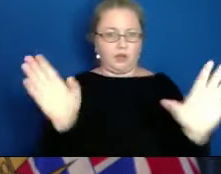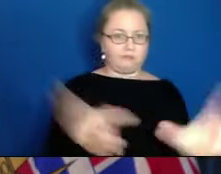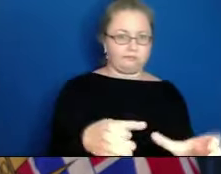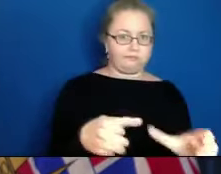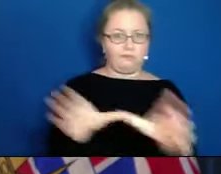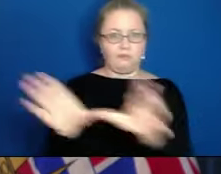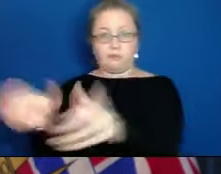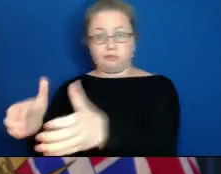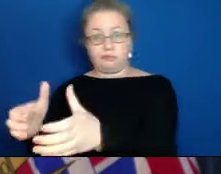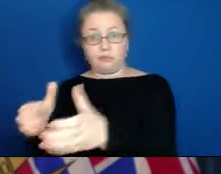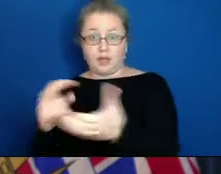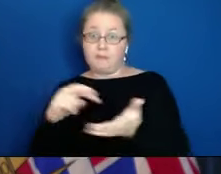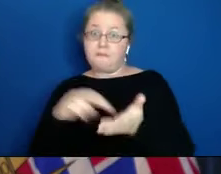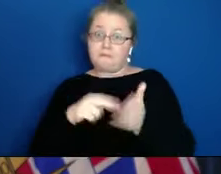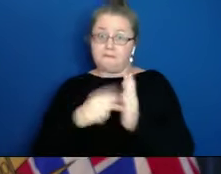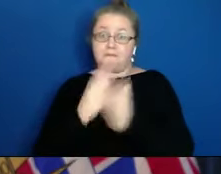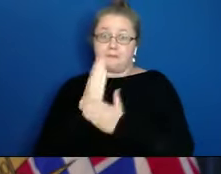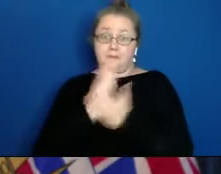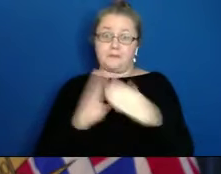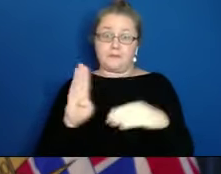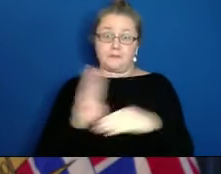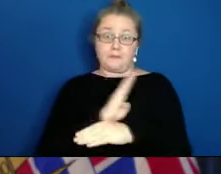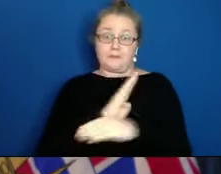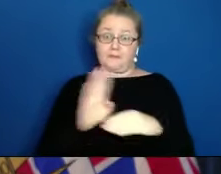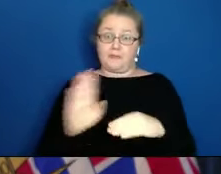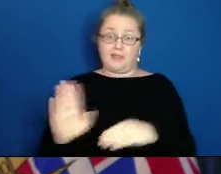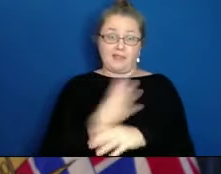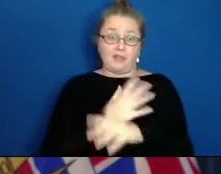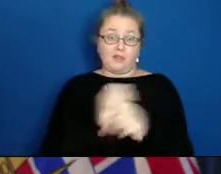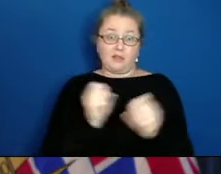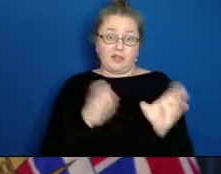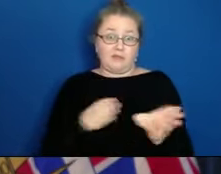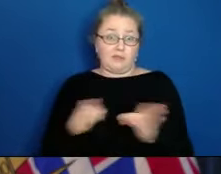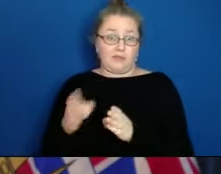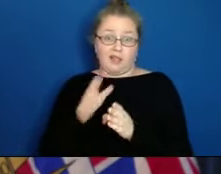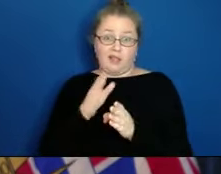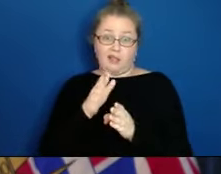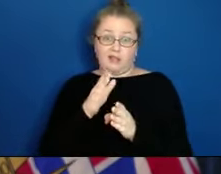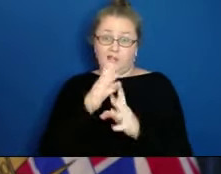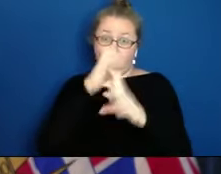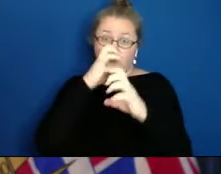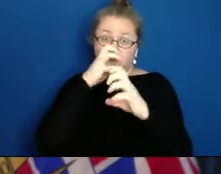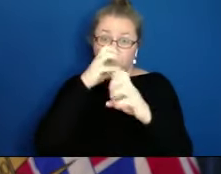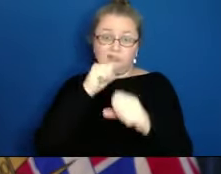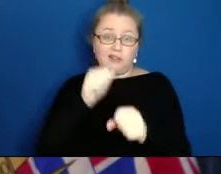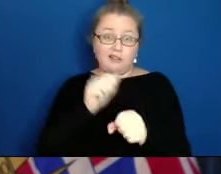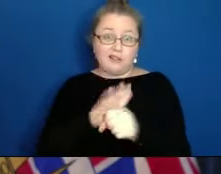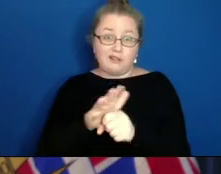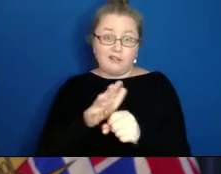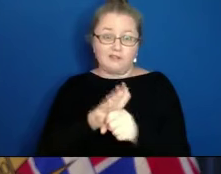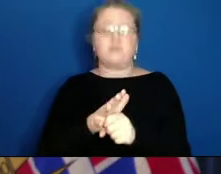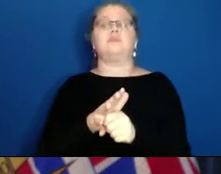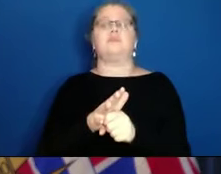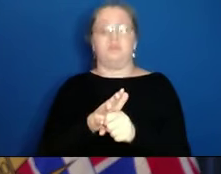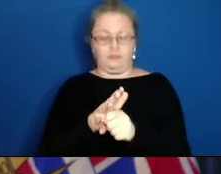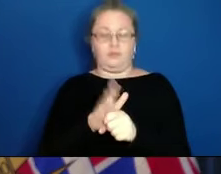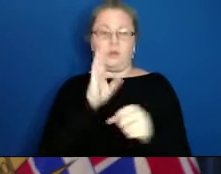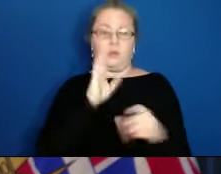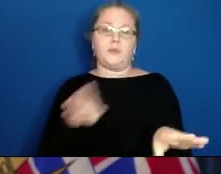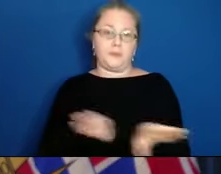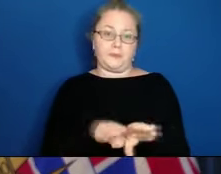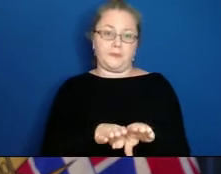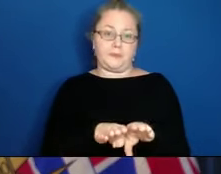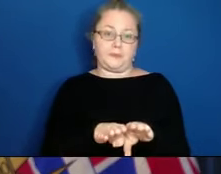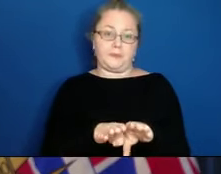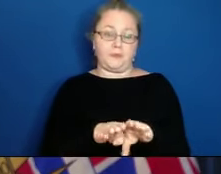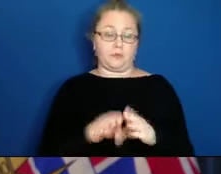be shutting down businesses where the safety plans are not adequate. So this is the time for everybody to pay